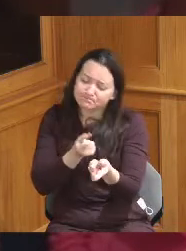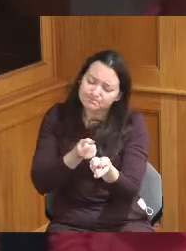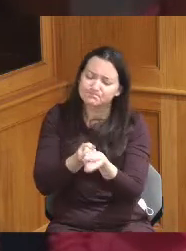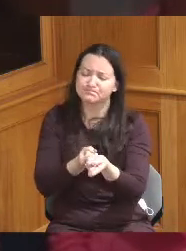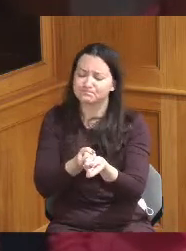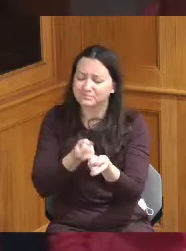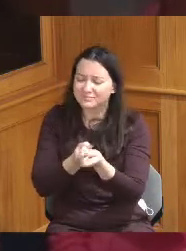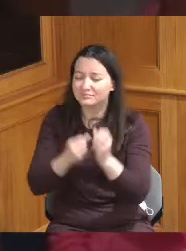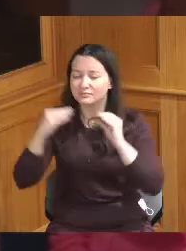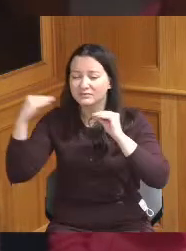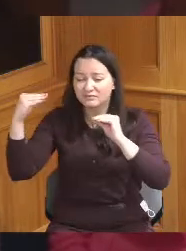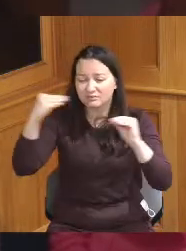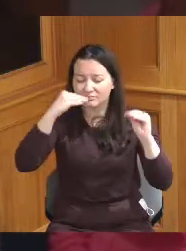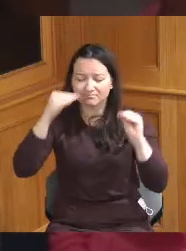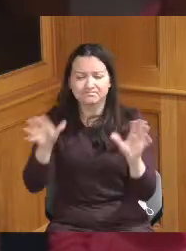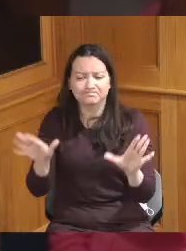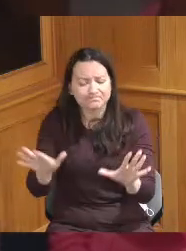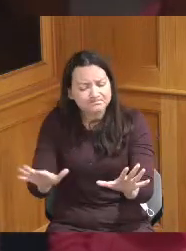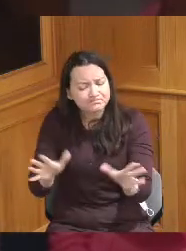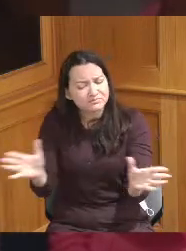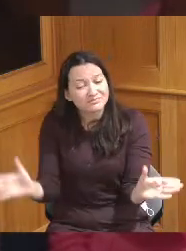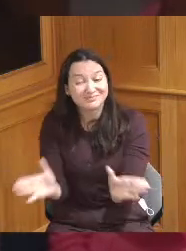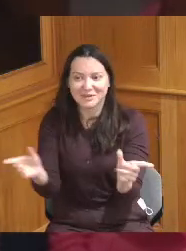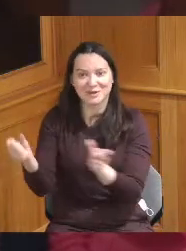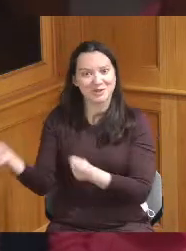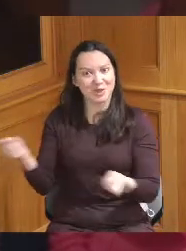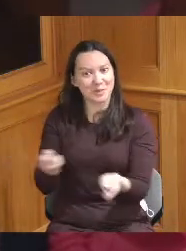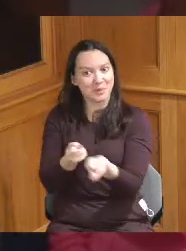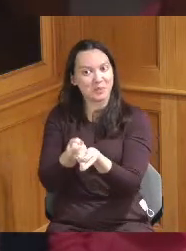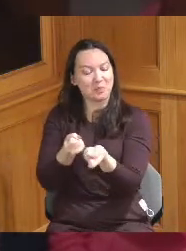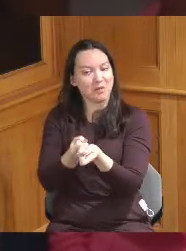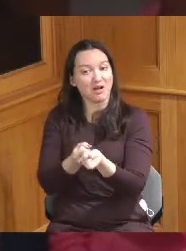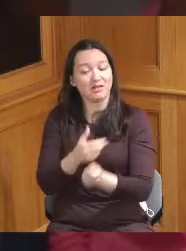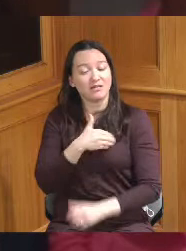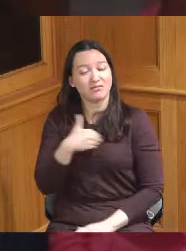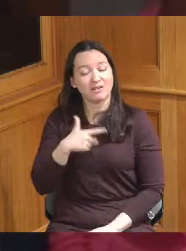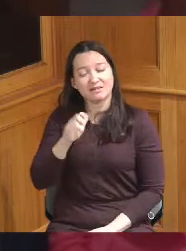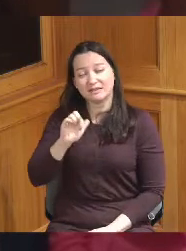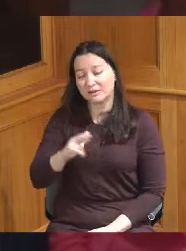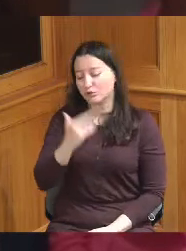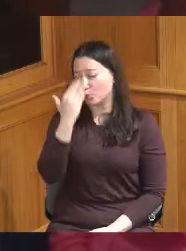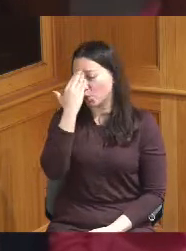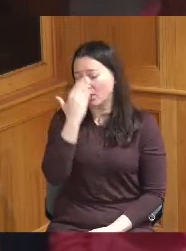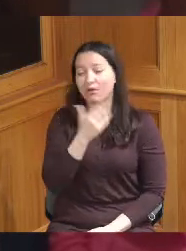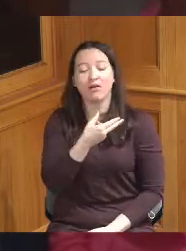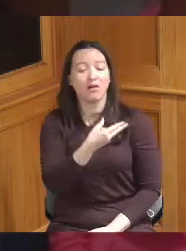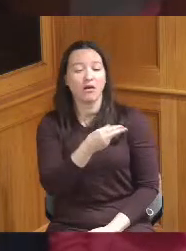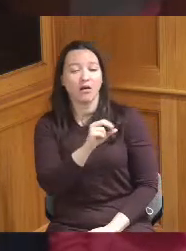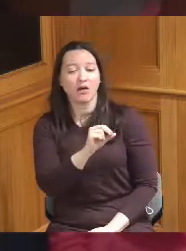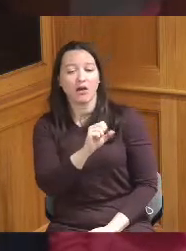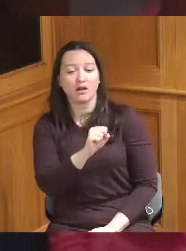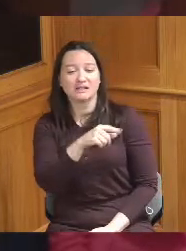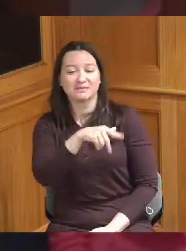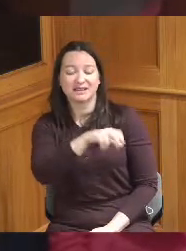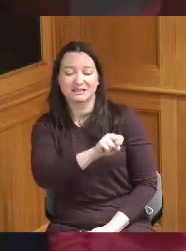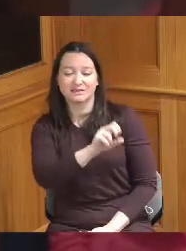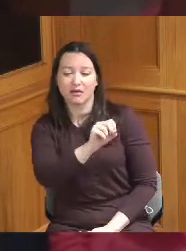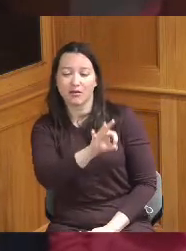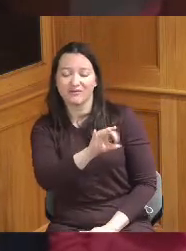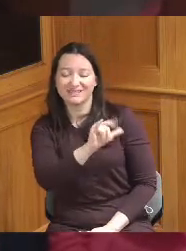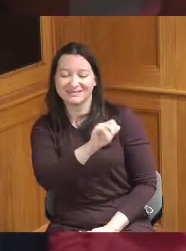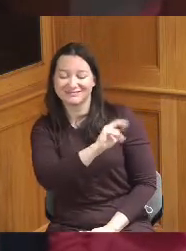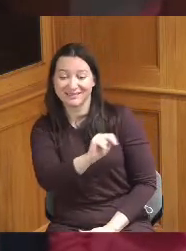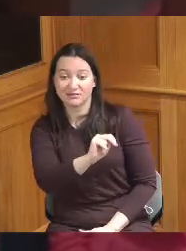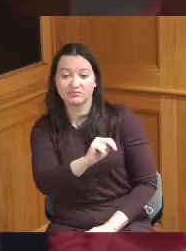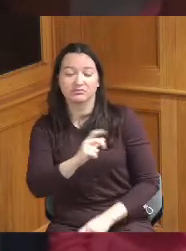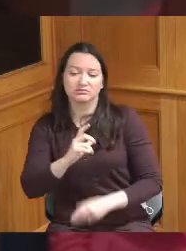advocate, educator, consoler, and cheerleader for Breast Cancer Awareness and Hospice of Cincinnati, along with implementing